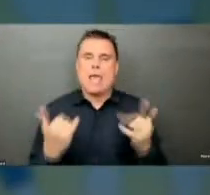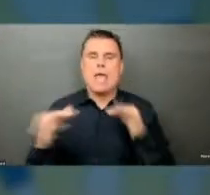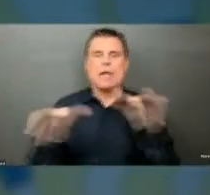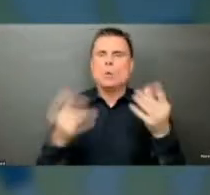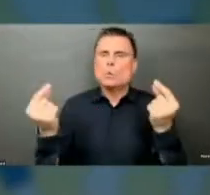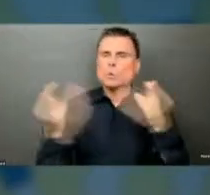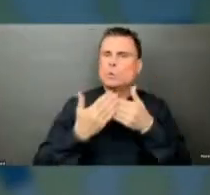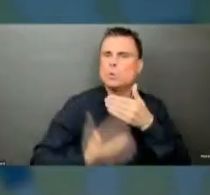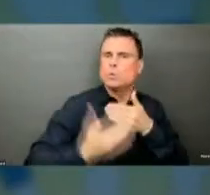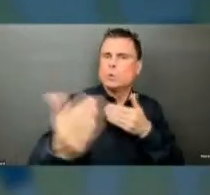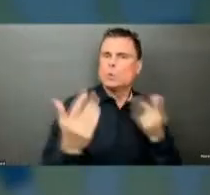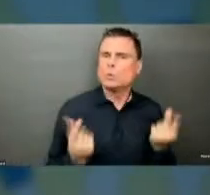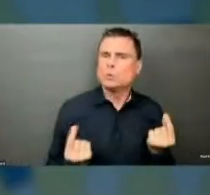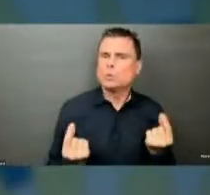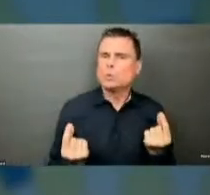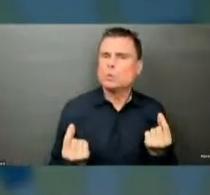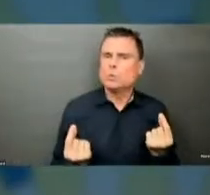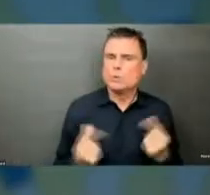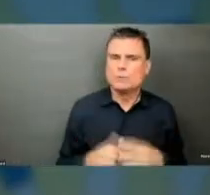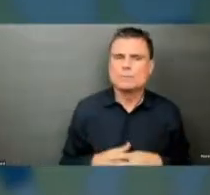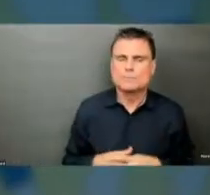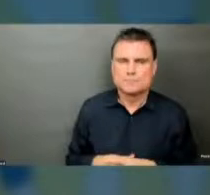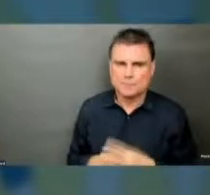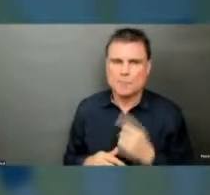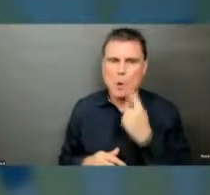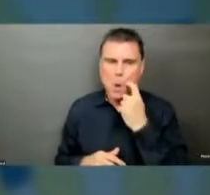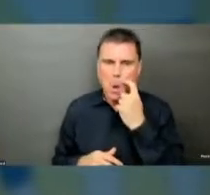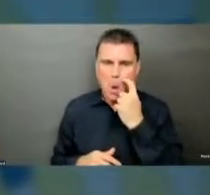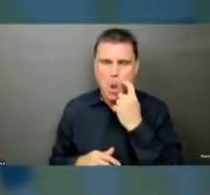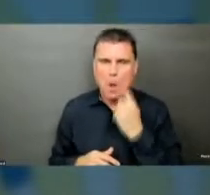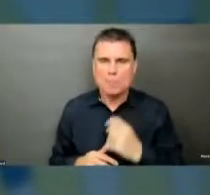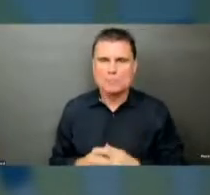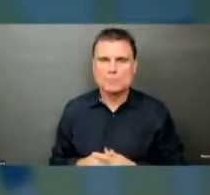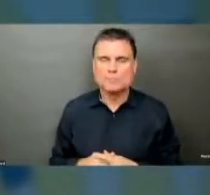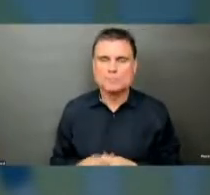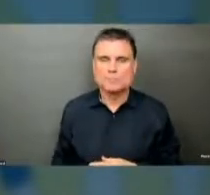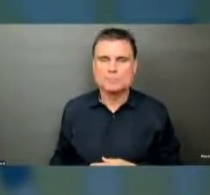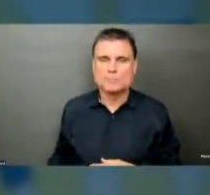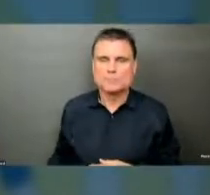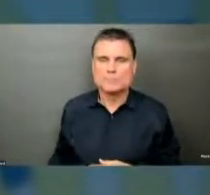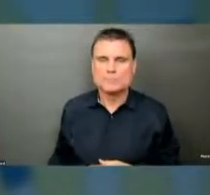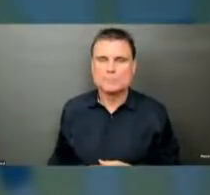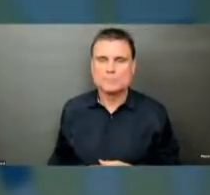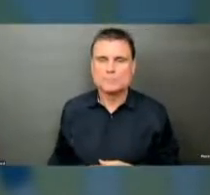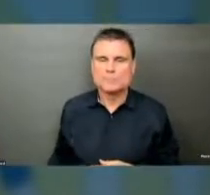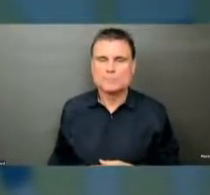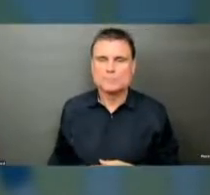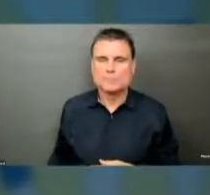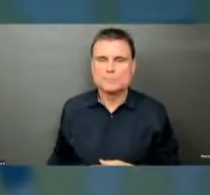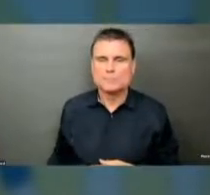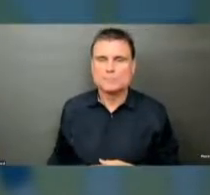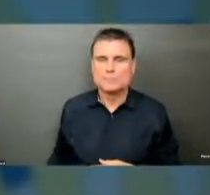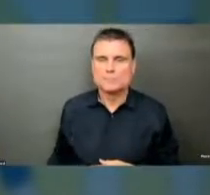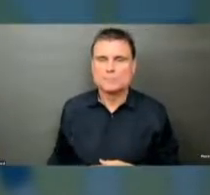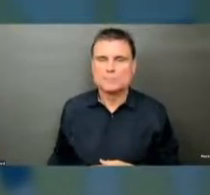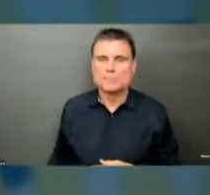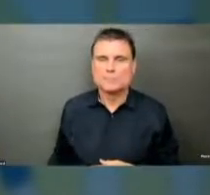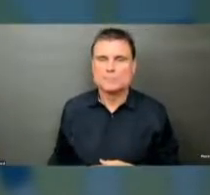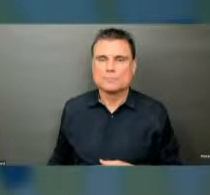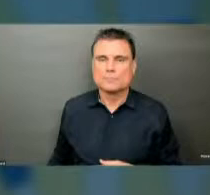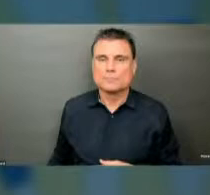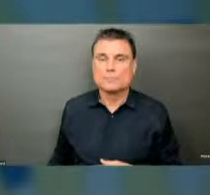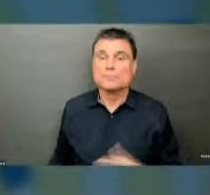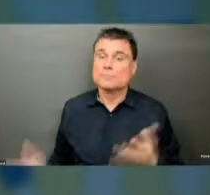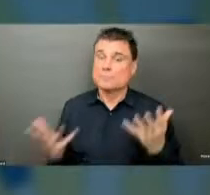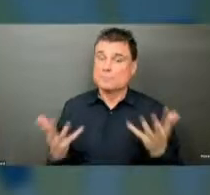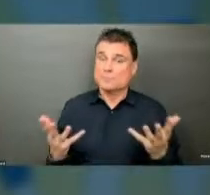So what this modeling and the epidemiology tells us is that we are seeing some encouraging signs here in